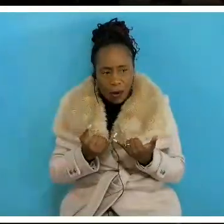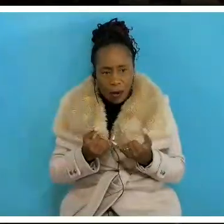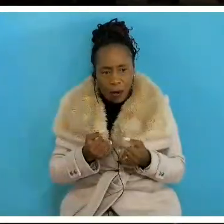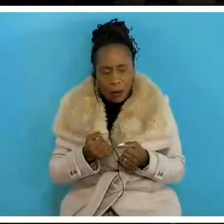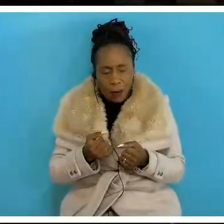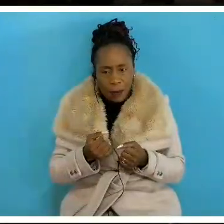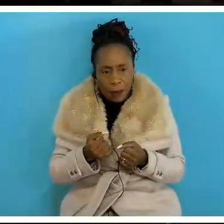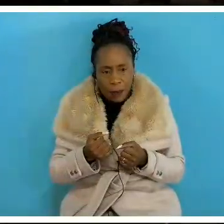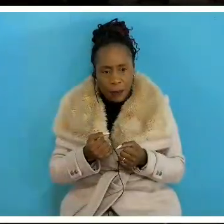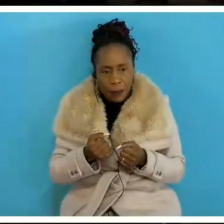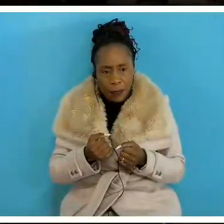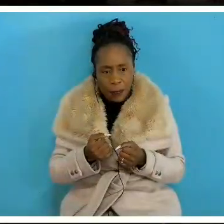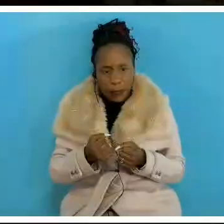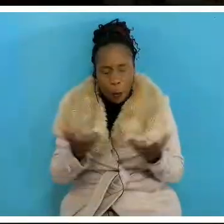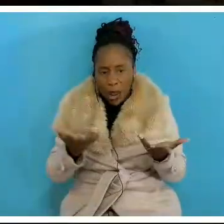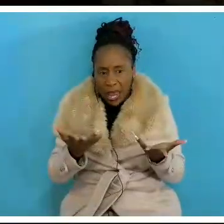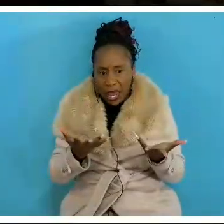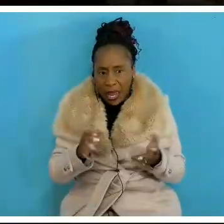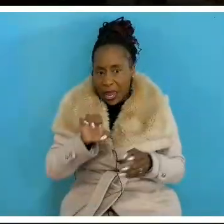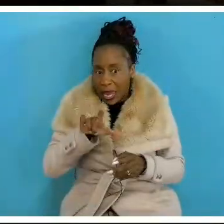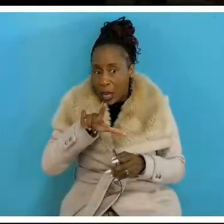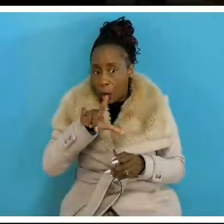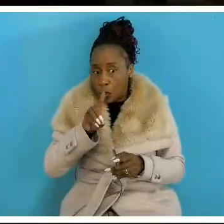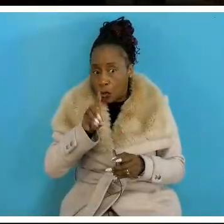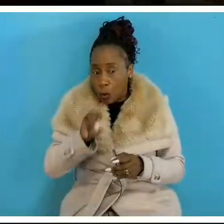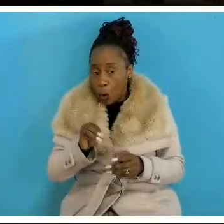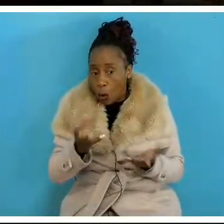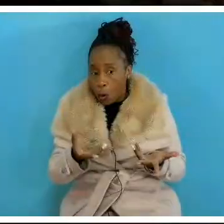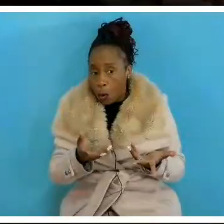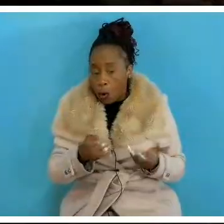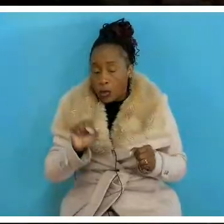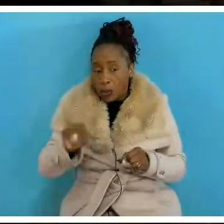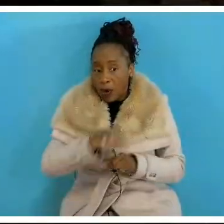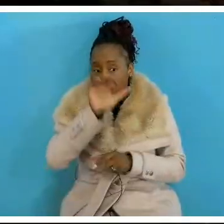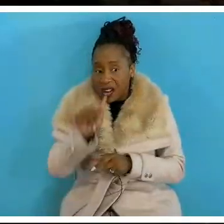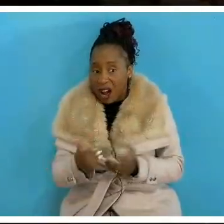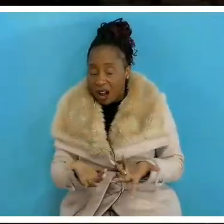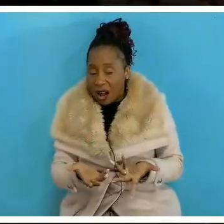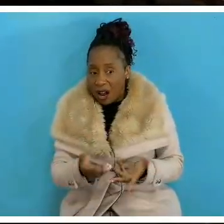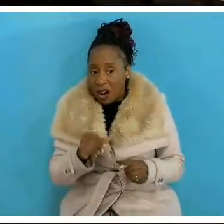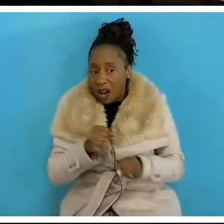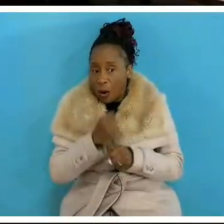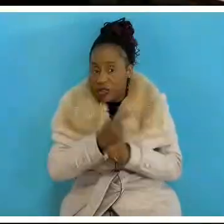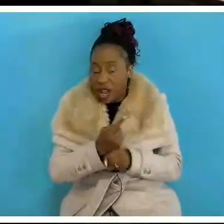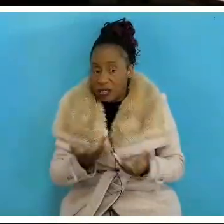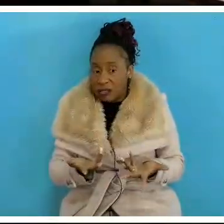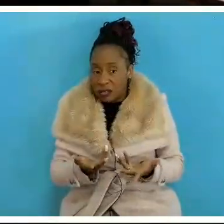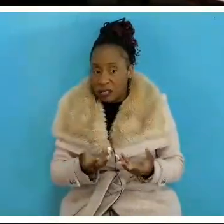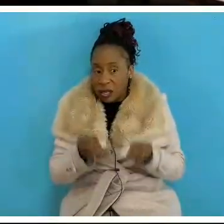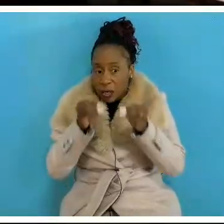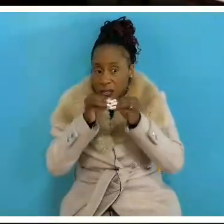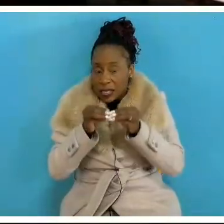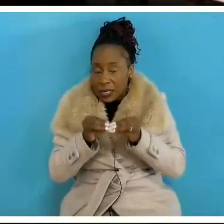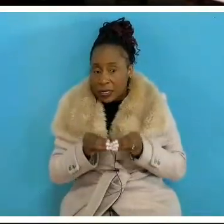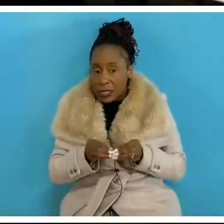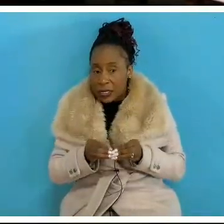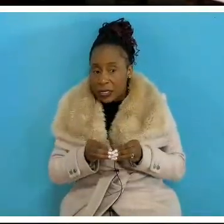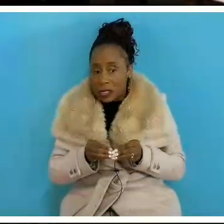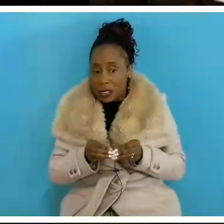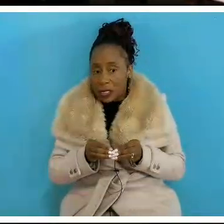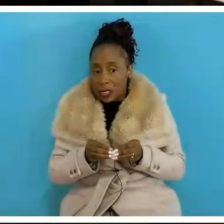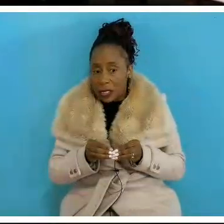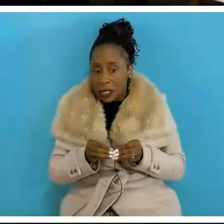Eldorado Park? Okay, let's say, okay, you Nationally, won't have the stats now nationally is very